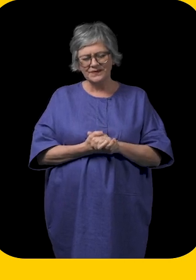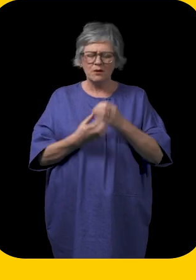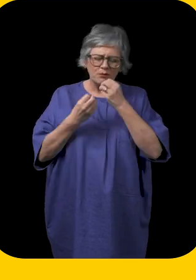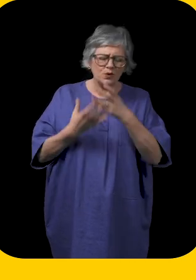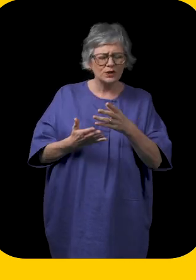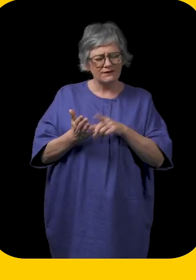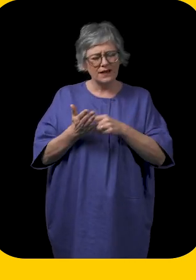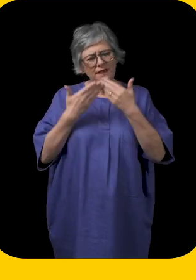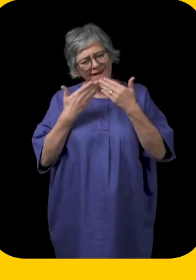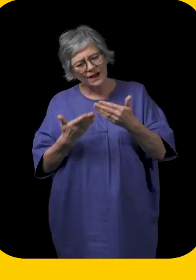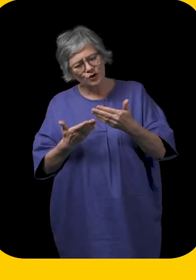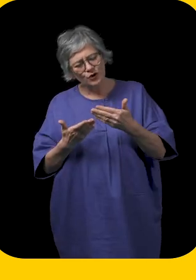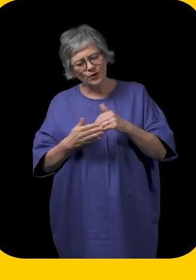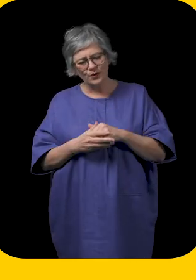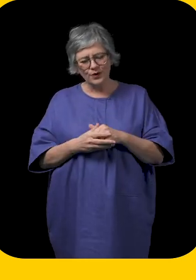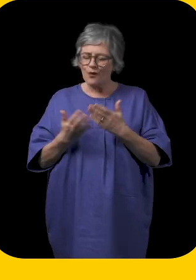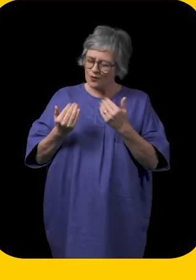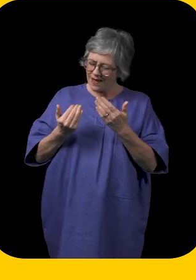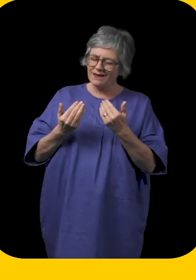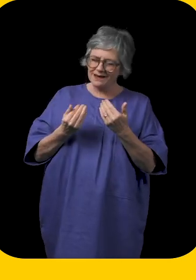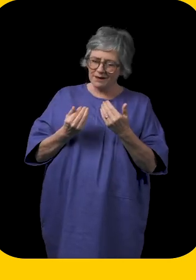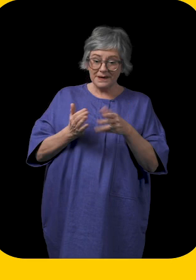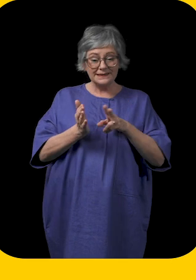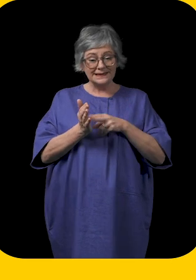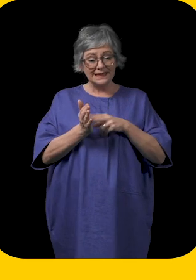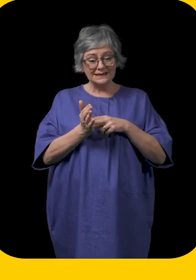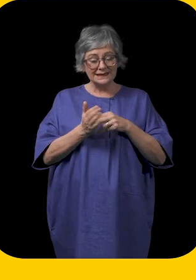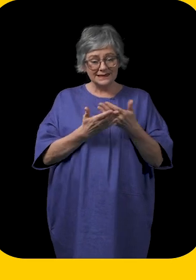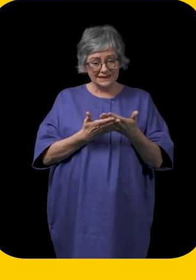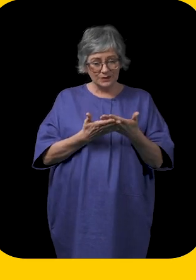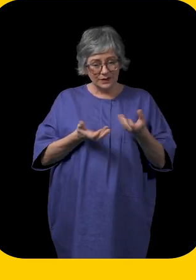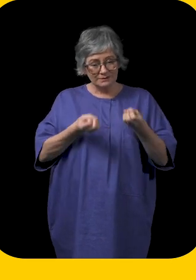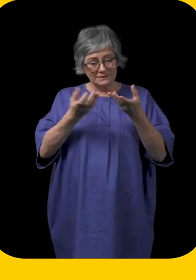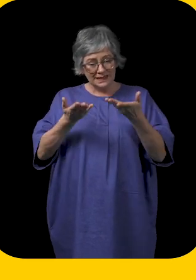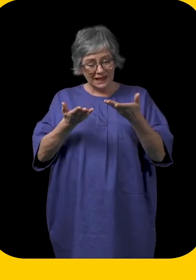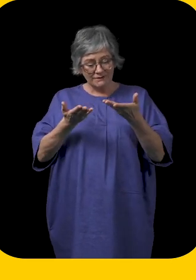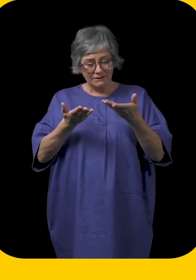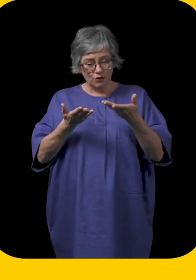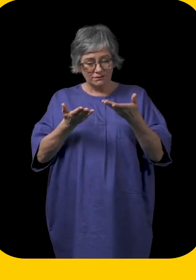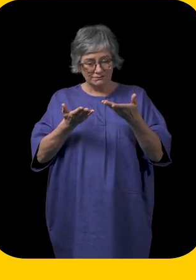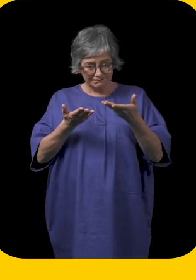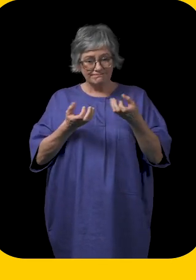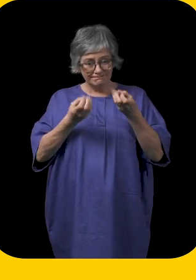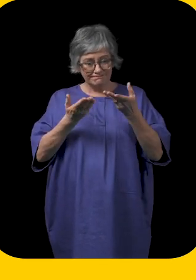That's beautiful, Leila. Thank you. Okay. Nadine, would you like to give a little reading?